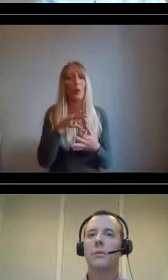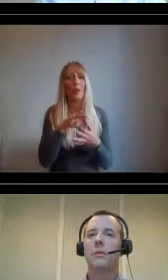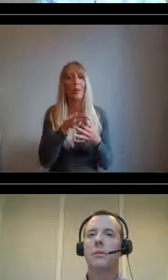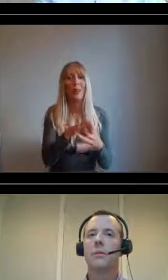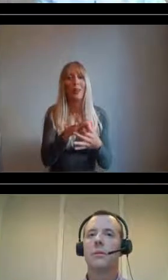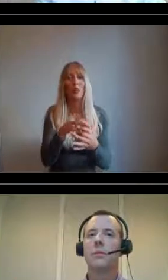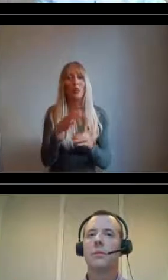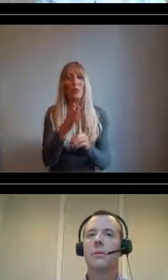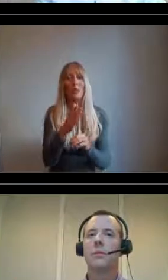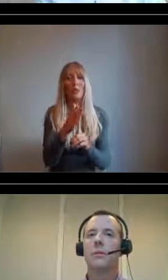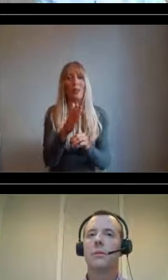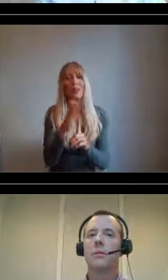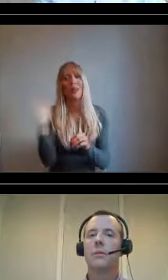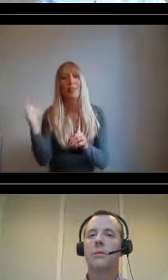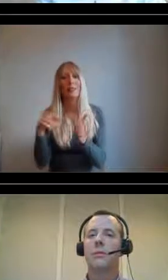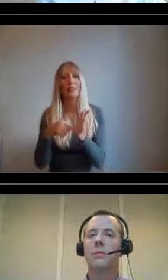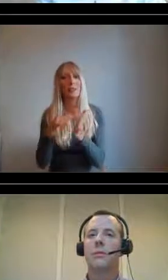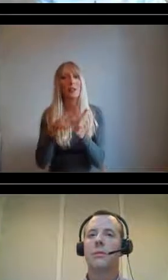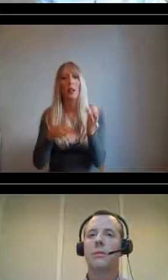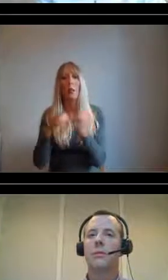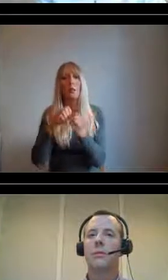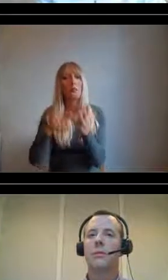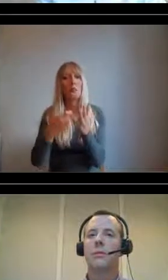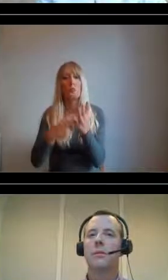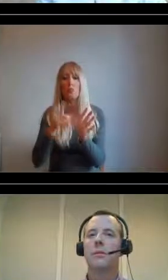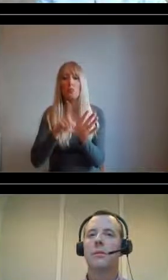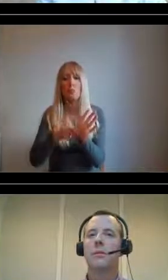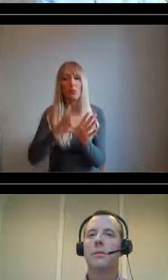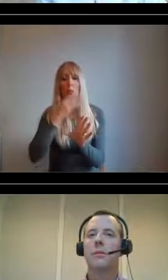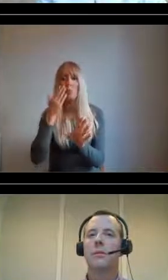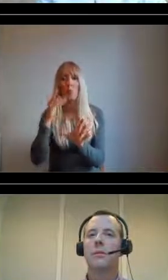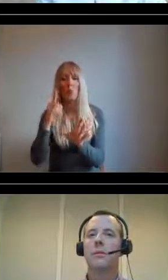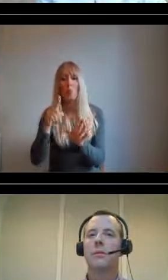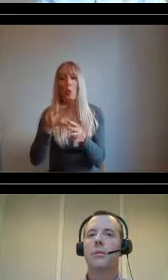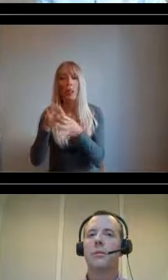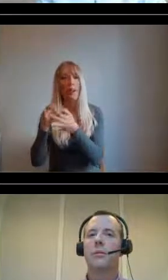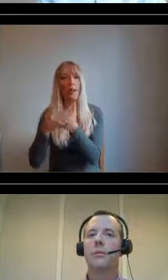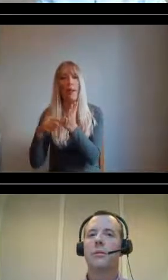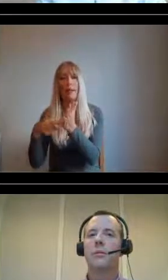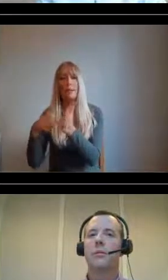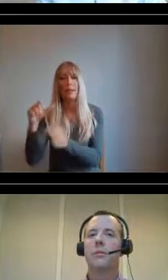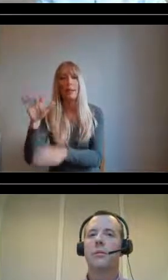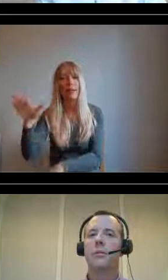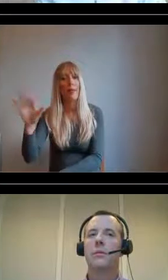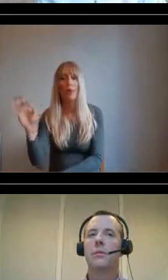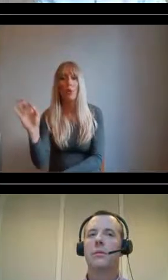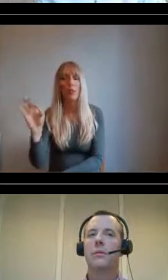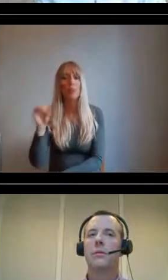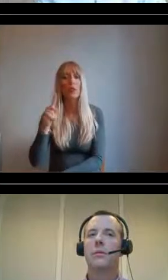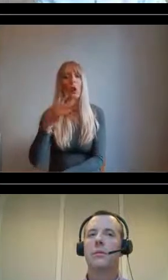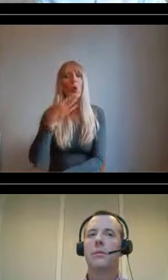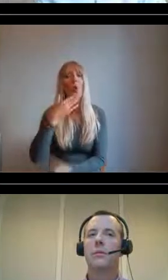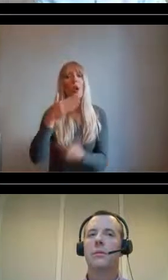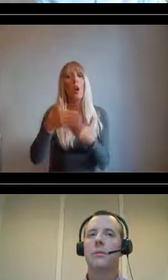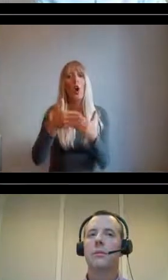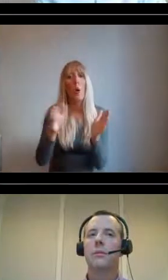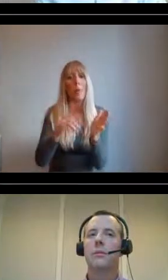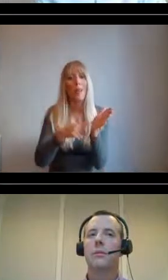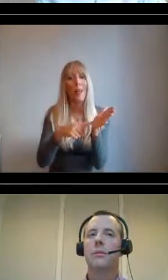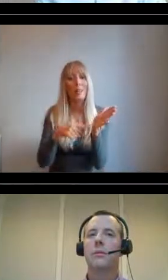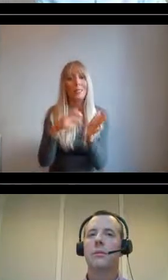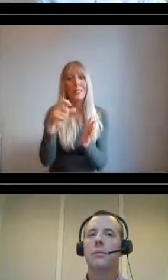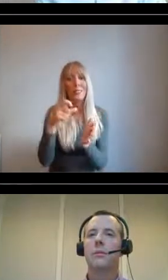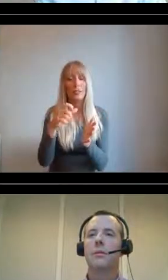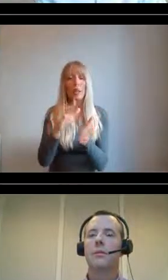Tilbury. So I mean, when LTC will be opened, East Tilbury is forecast to see a